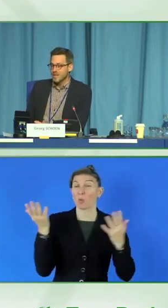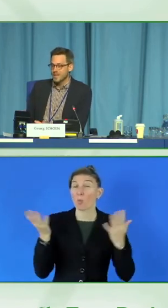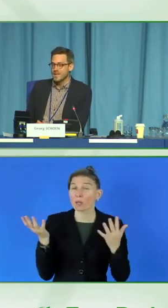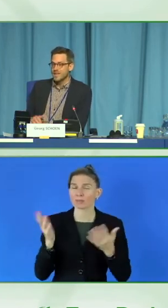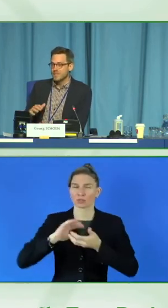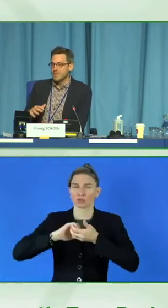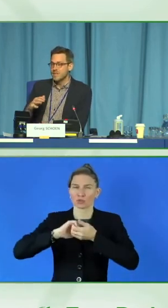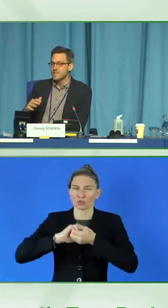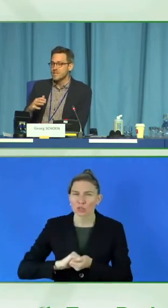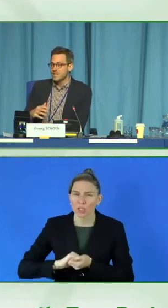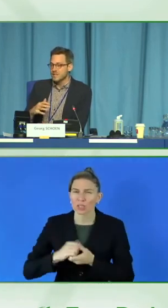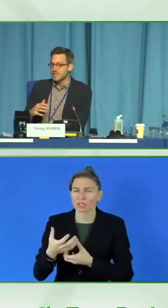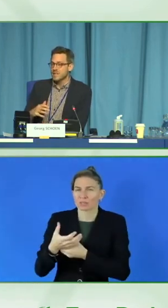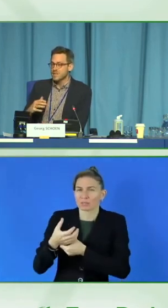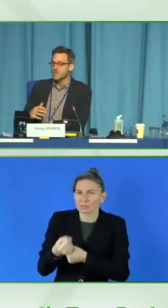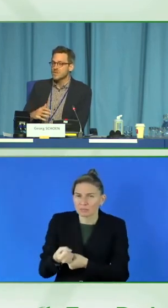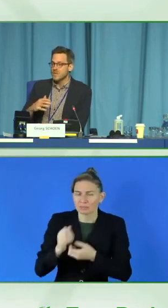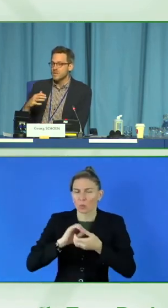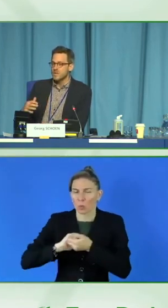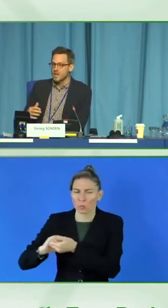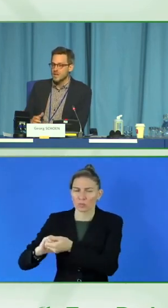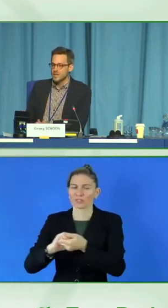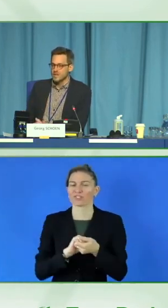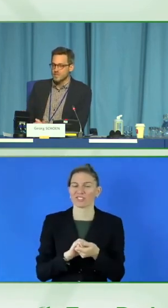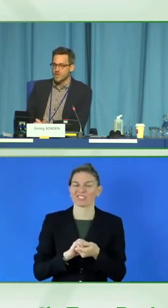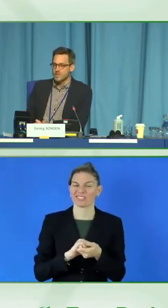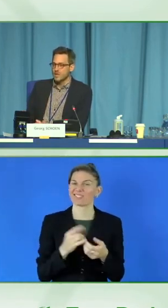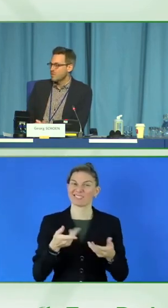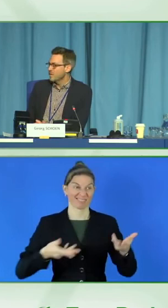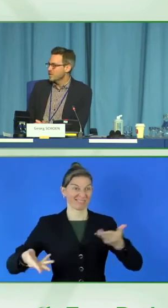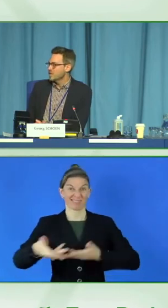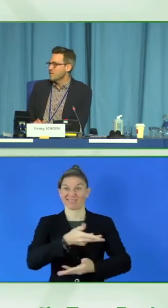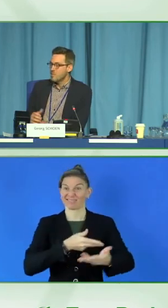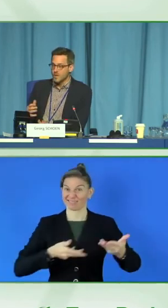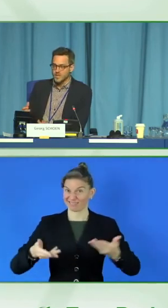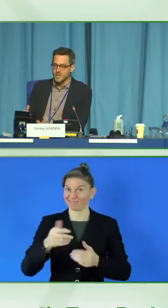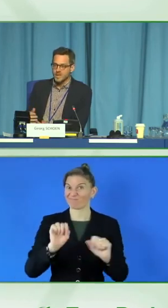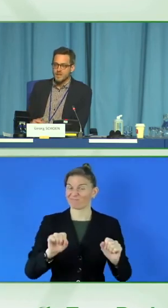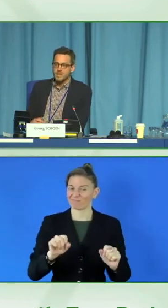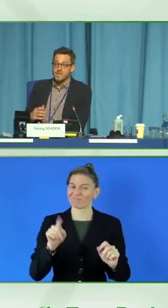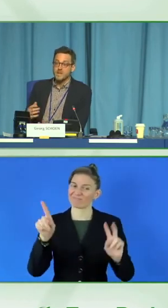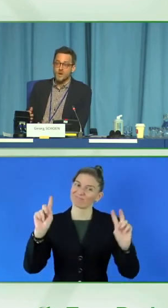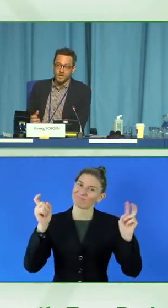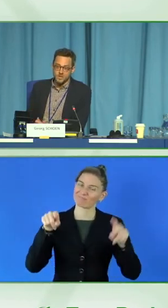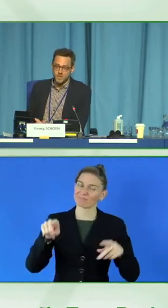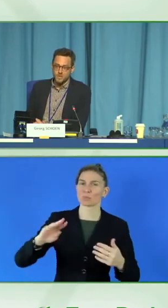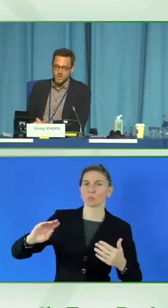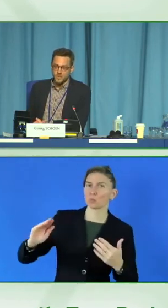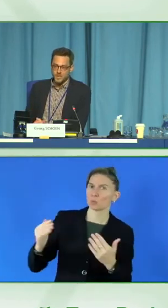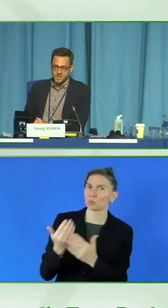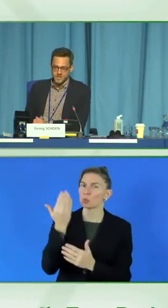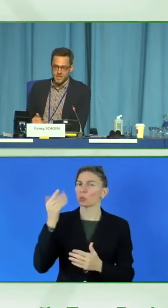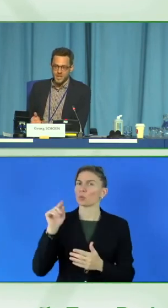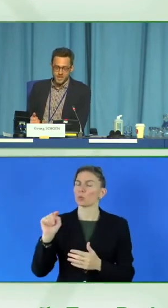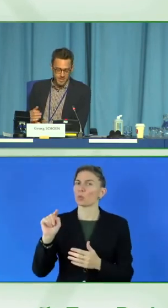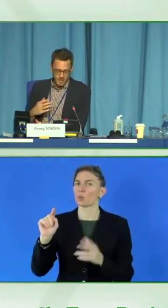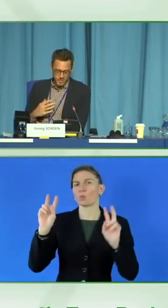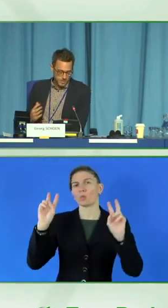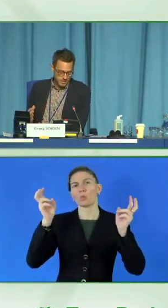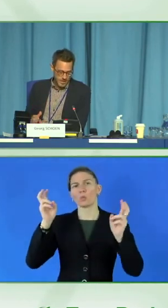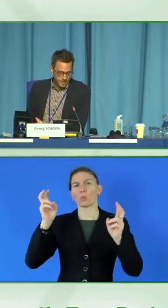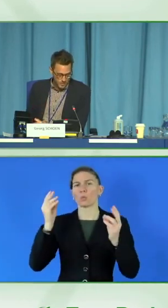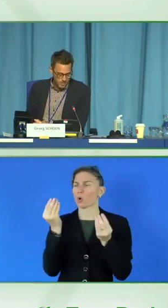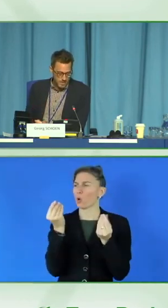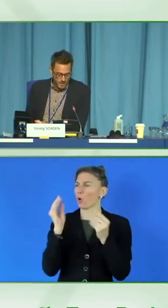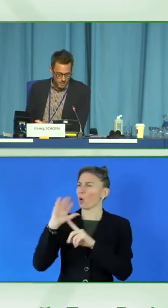discussion today, we really see that there is also a new culture of collaboration emerging with a lot of opportunities attached. And